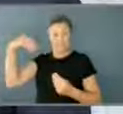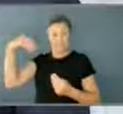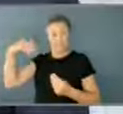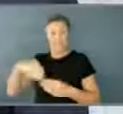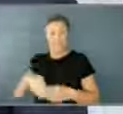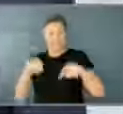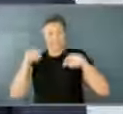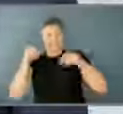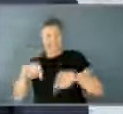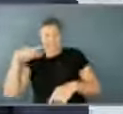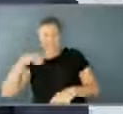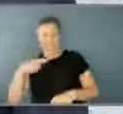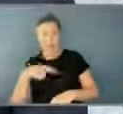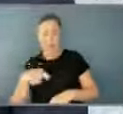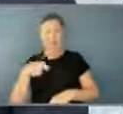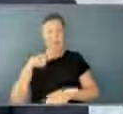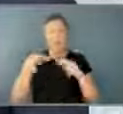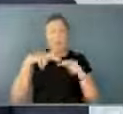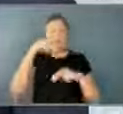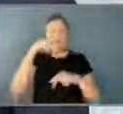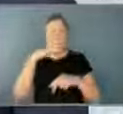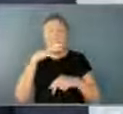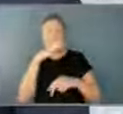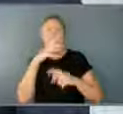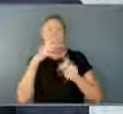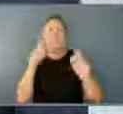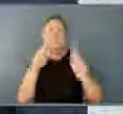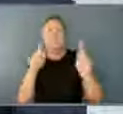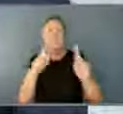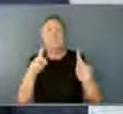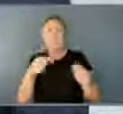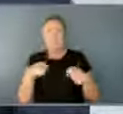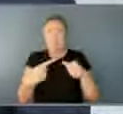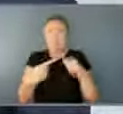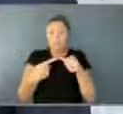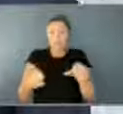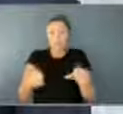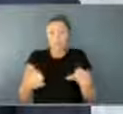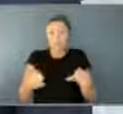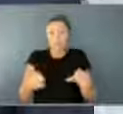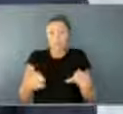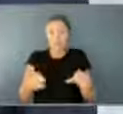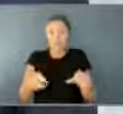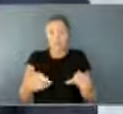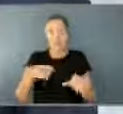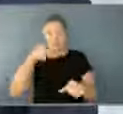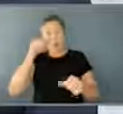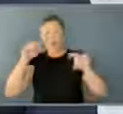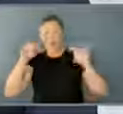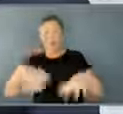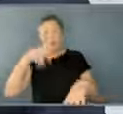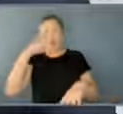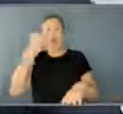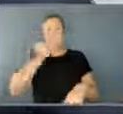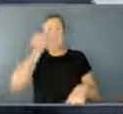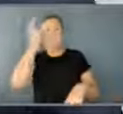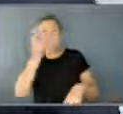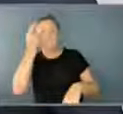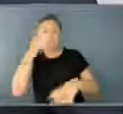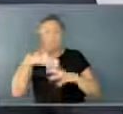to answer the very genuine, real, sensible questions that Australians will be seeking